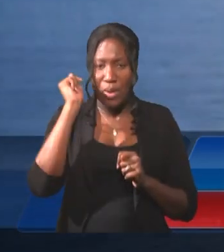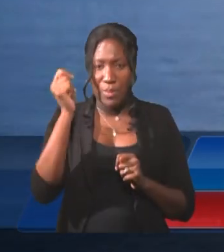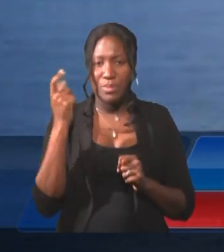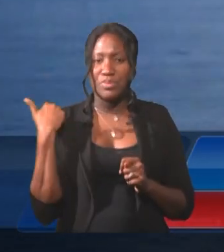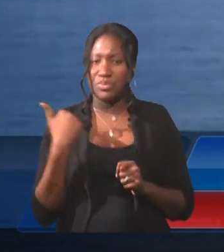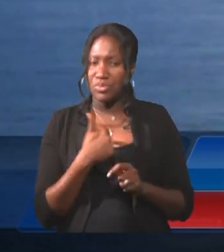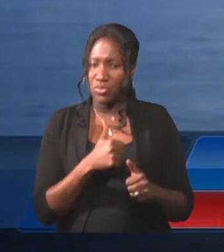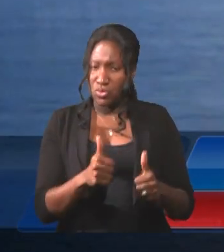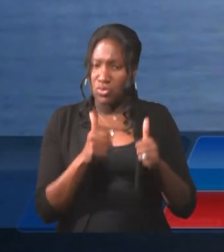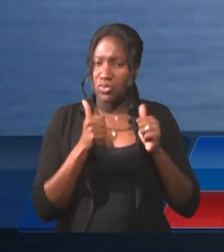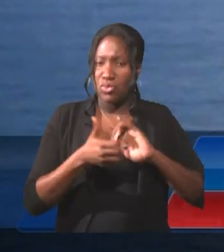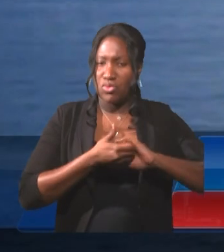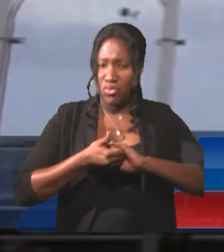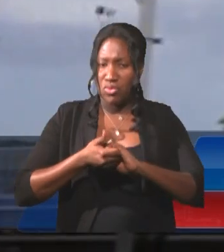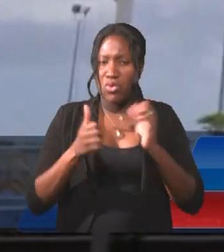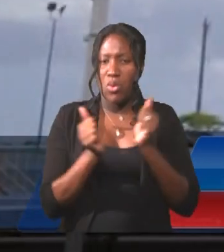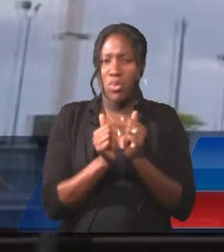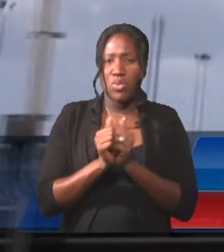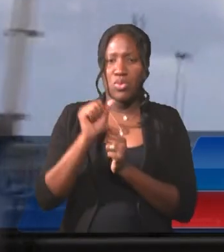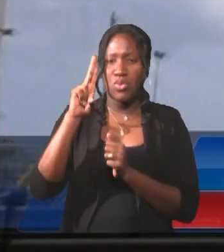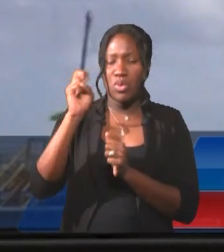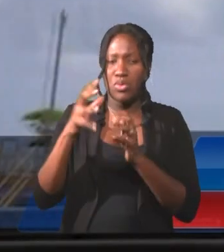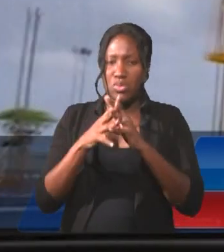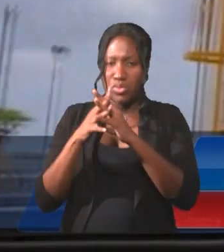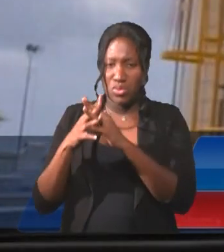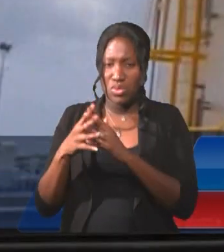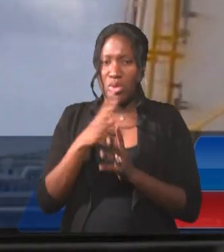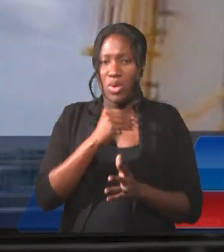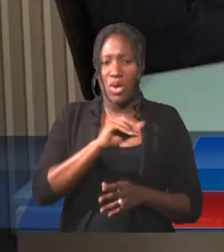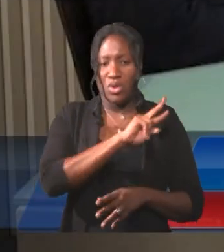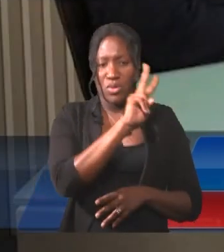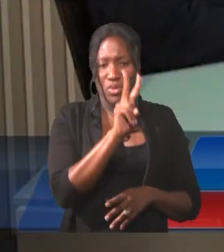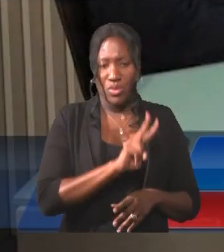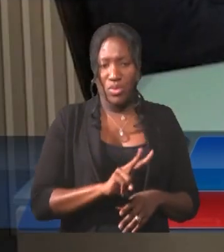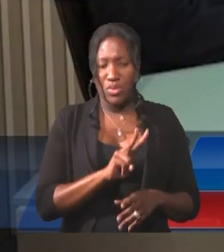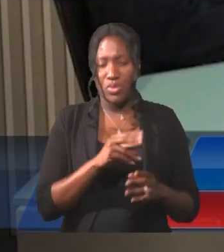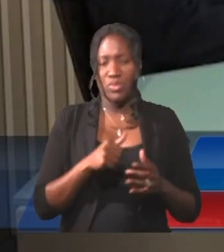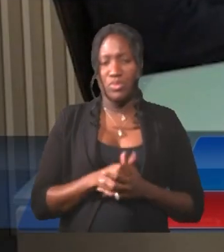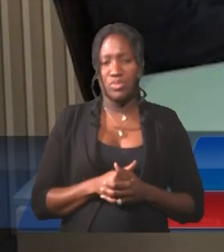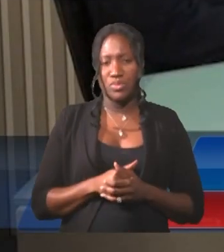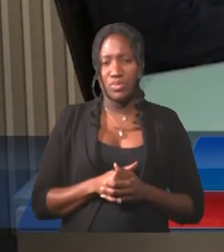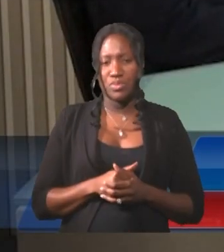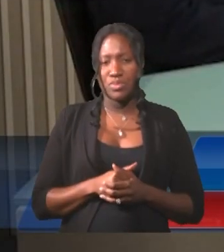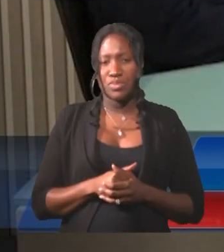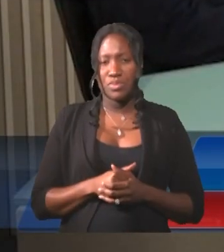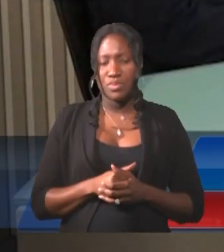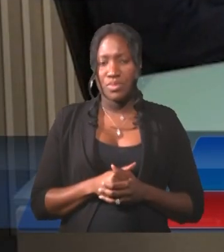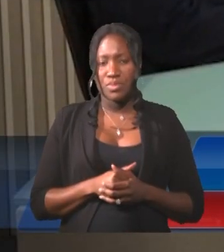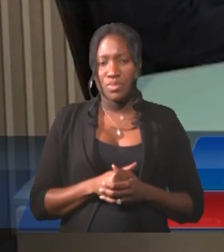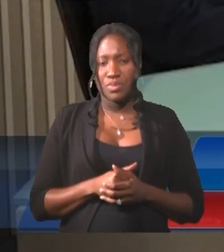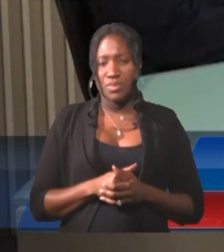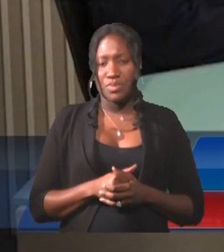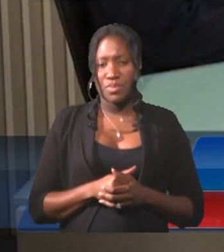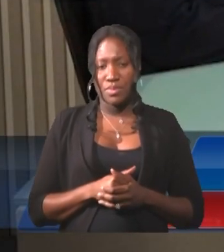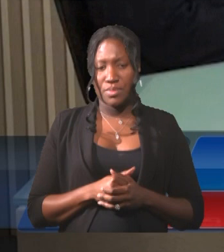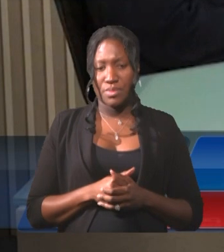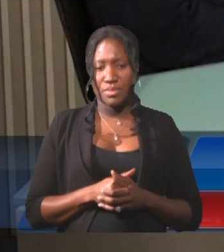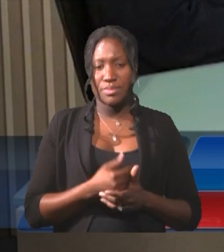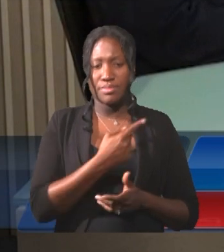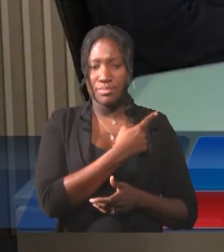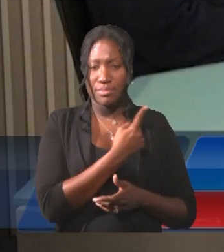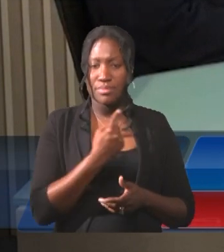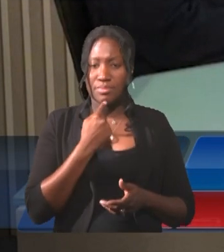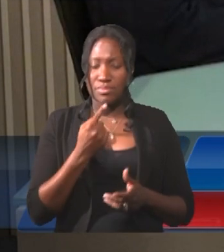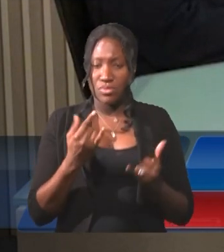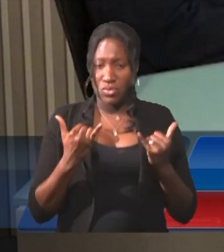maintains very good diplomatic relationships with the United States and with authorities in Venezuela. It's right now where